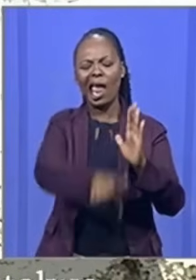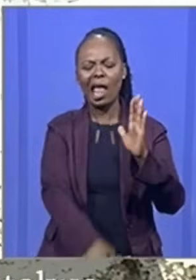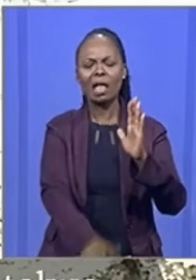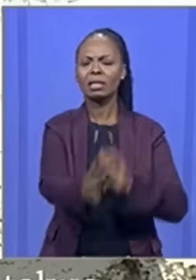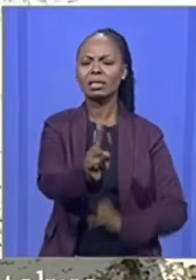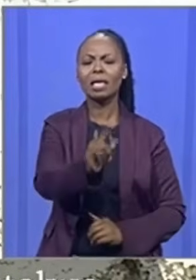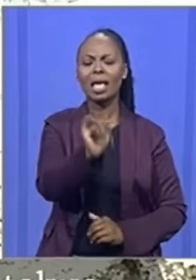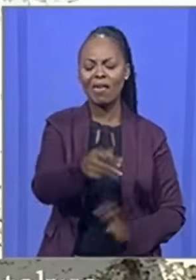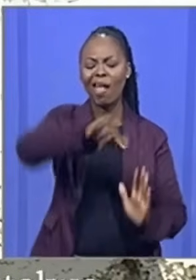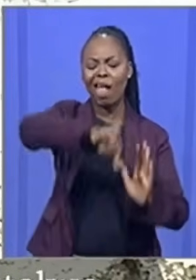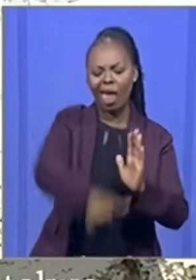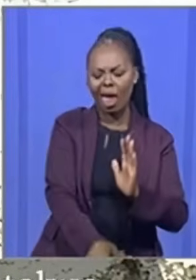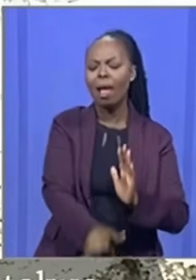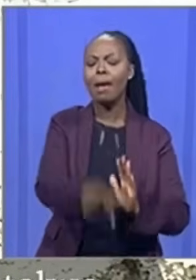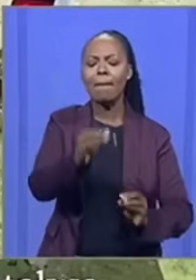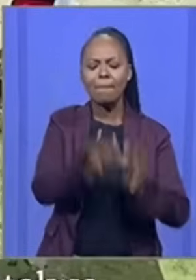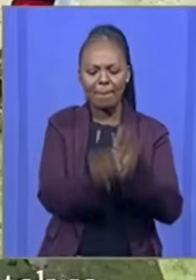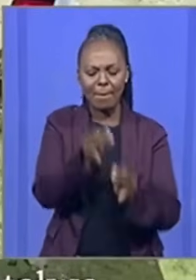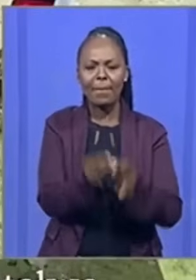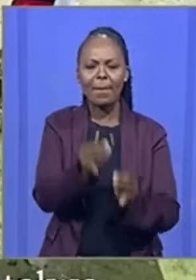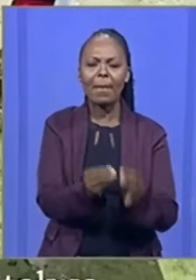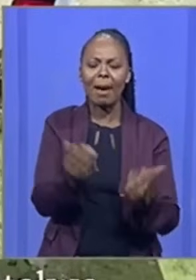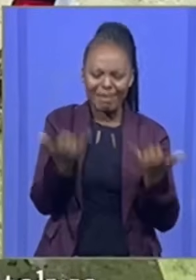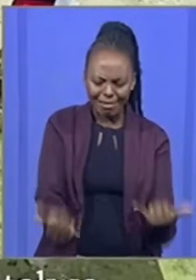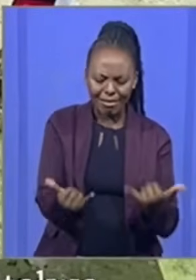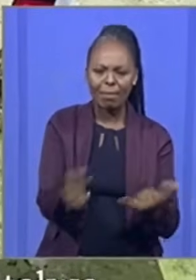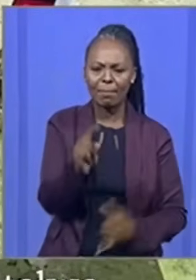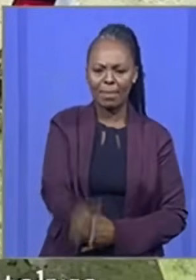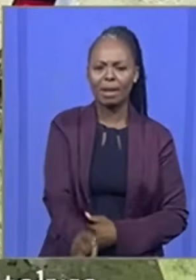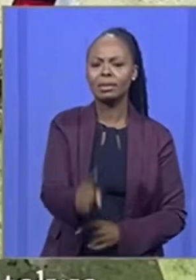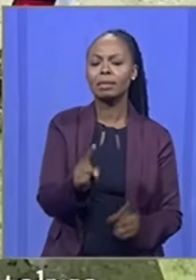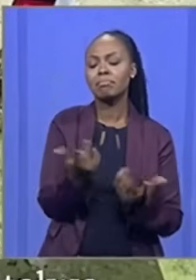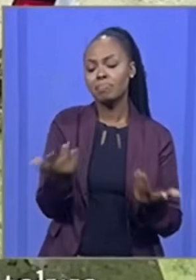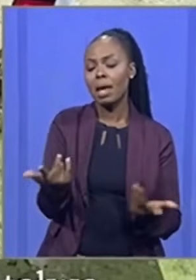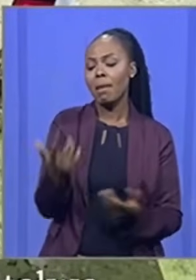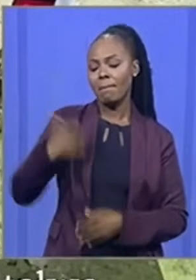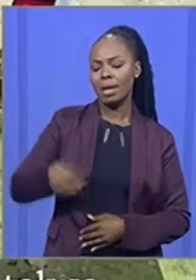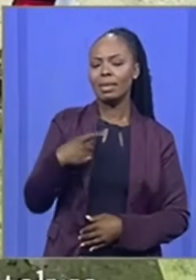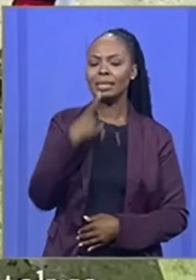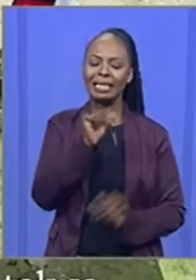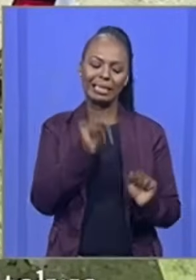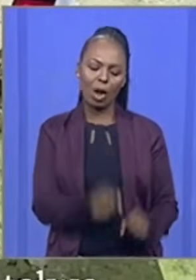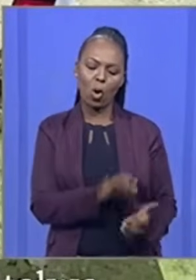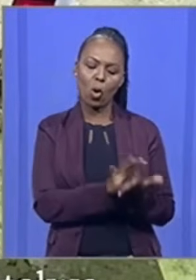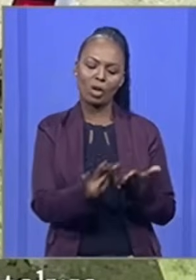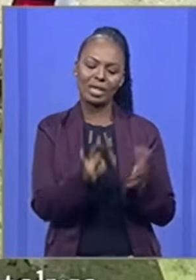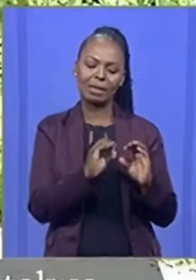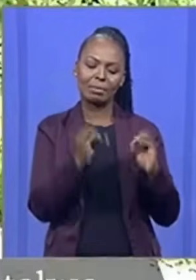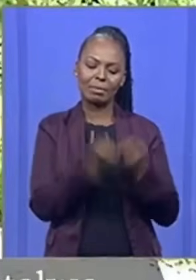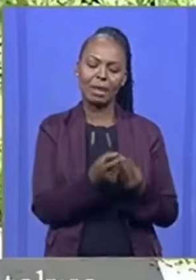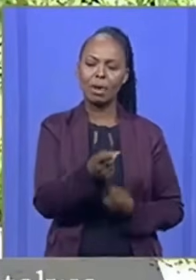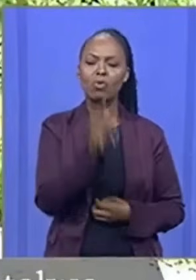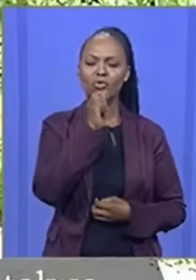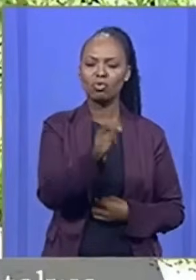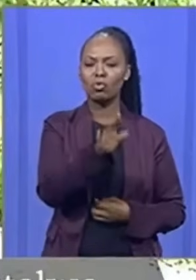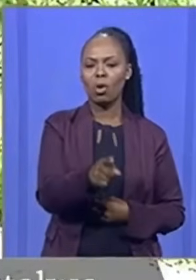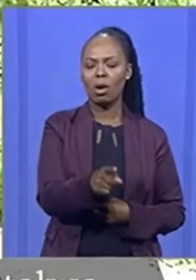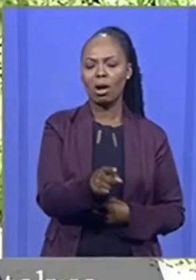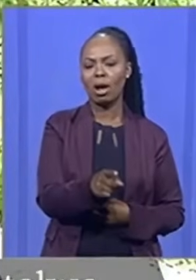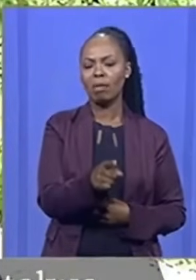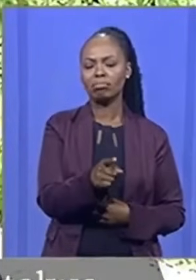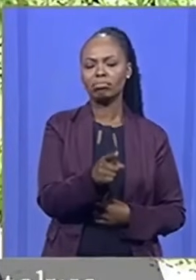day o sonso sebetsuwa o katelwa ba hantle. Masepala o dumetse hore kontraka e entse mosebetsi o maphemphe. Re ka setsho ga